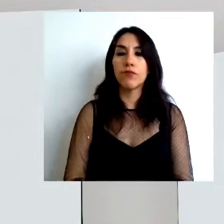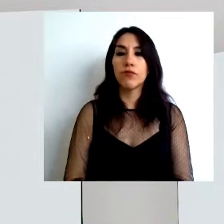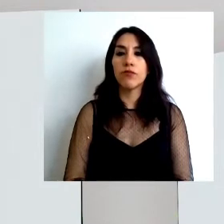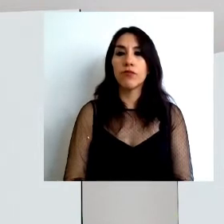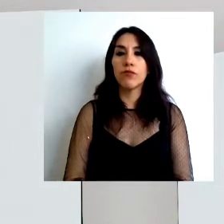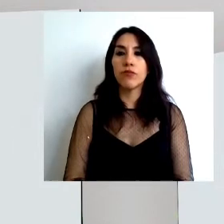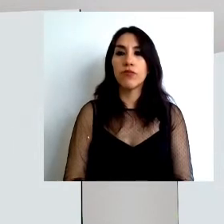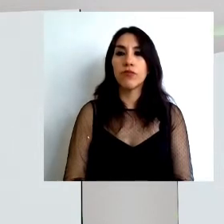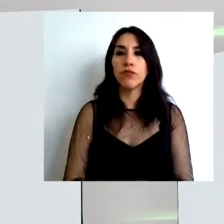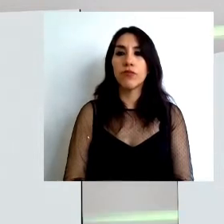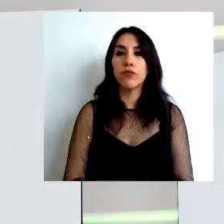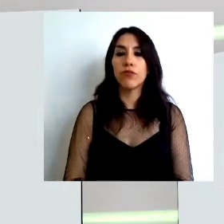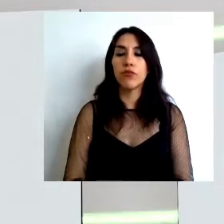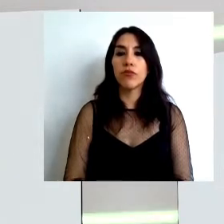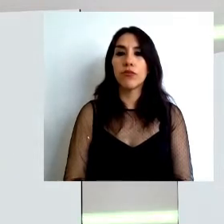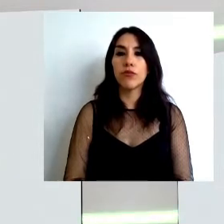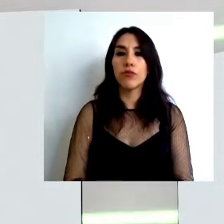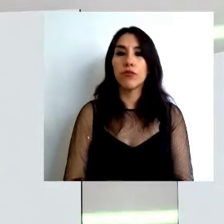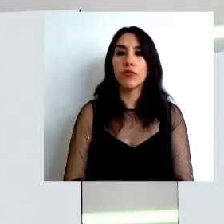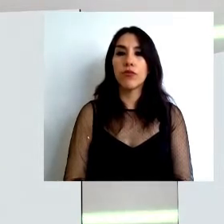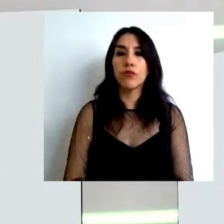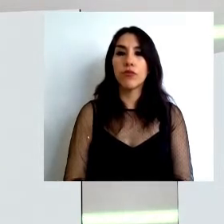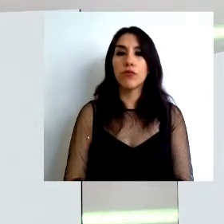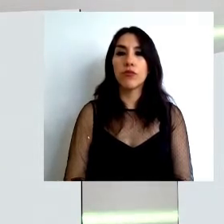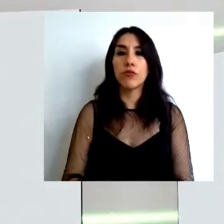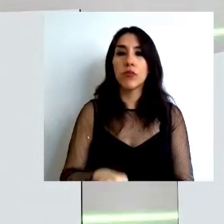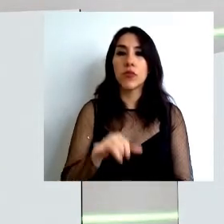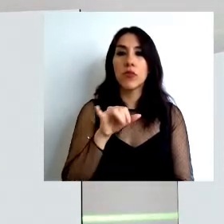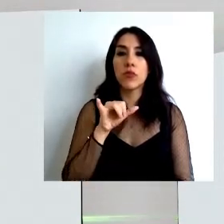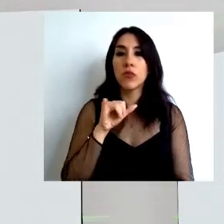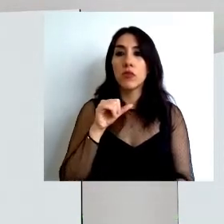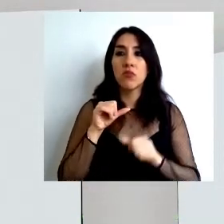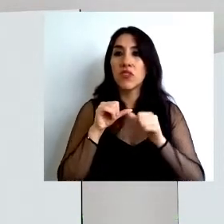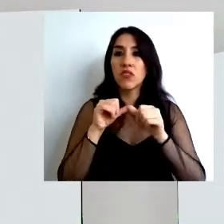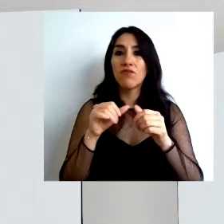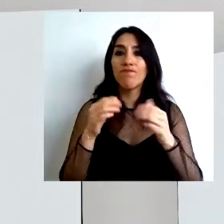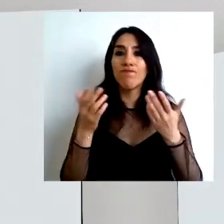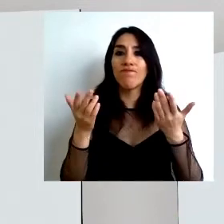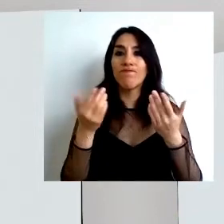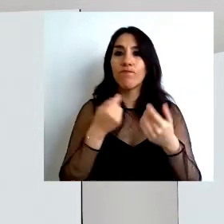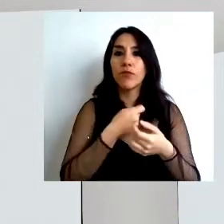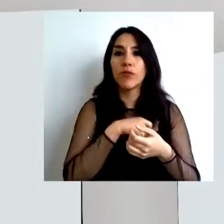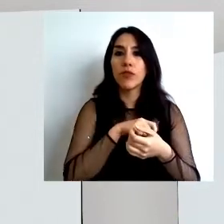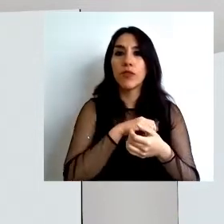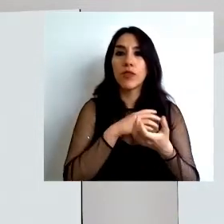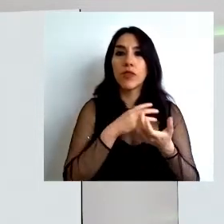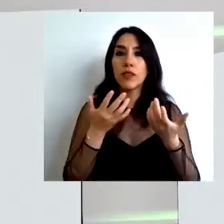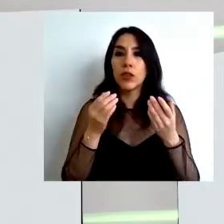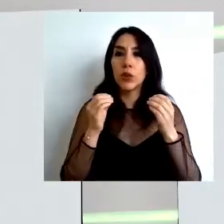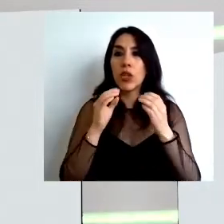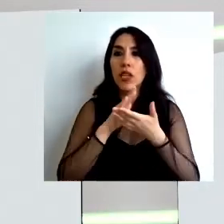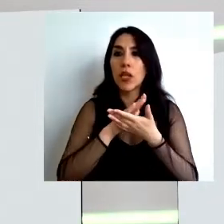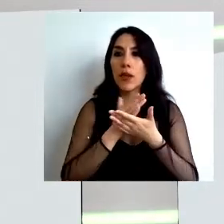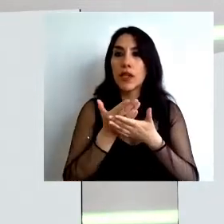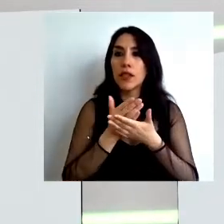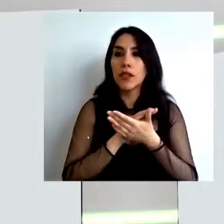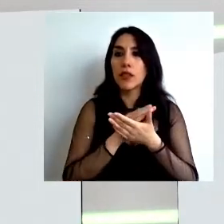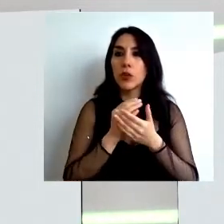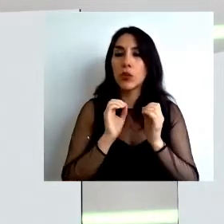button and activate Spanish subtitles from the closed captioning CC button.